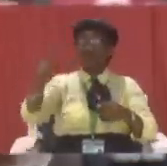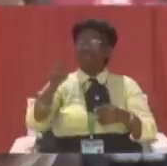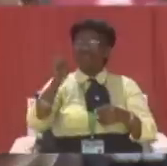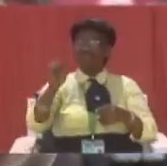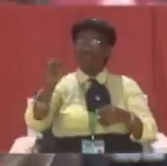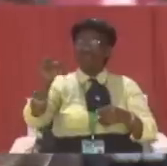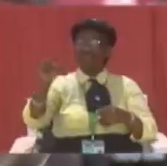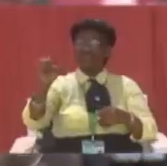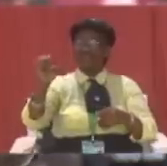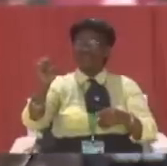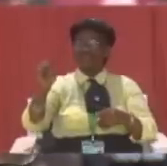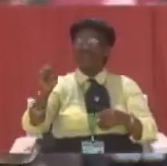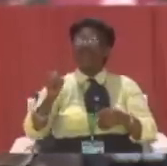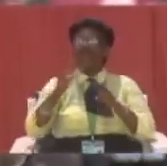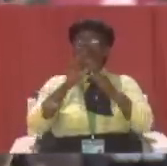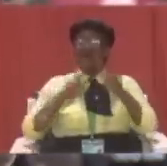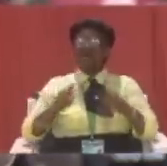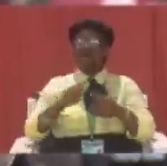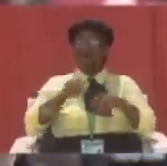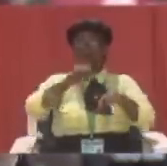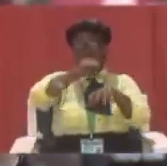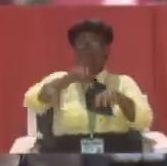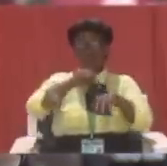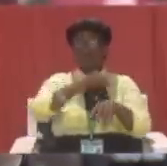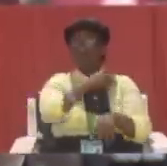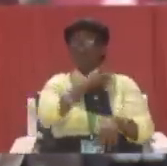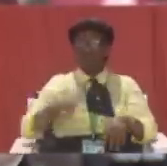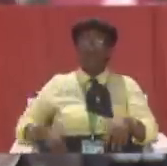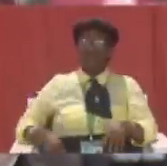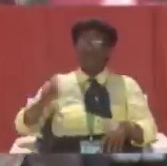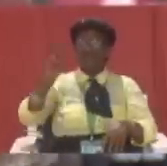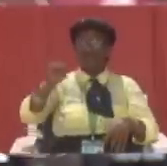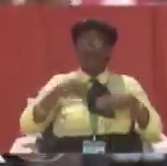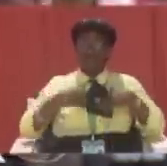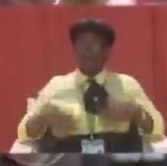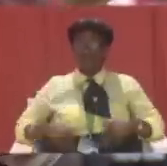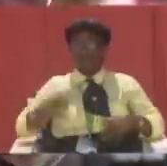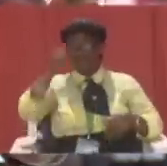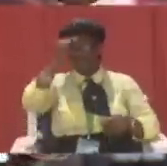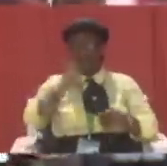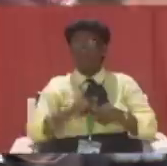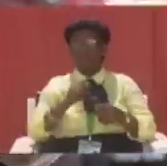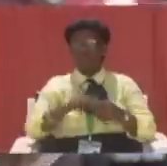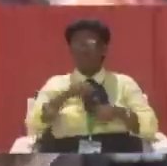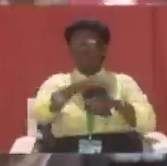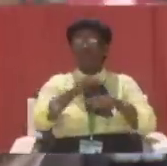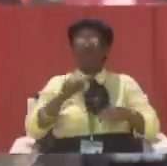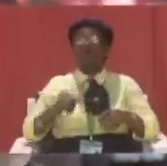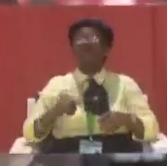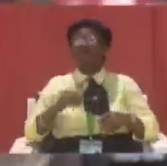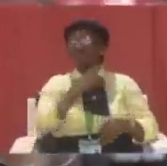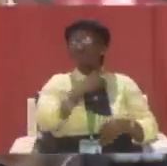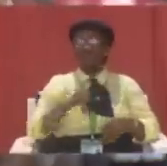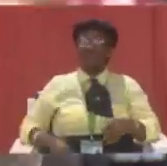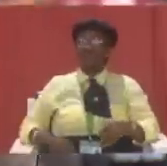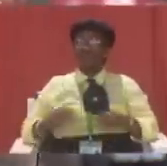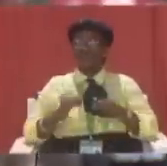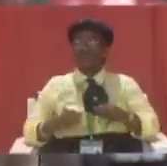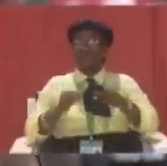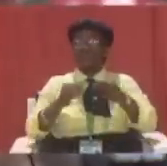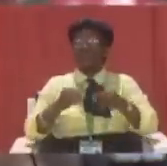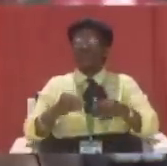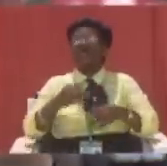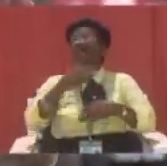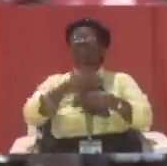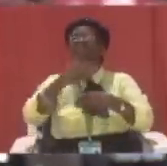king. Nobody even remembered to call David forward, but God had decided, this is